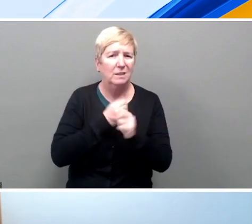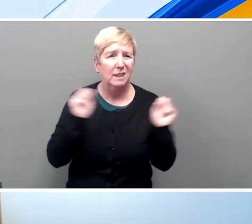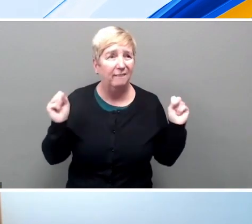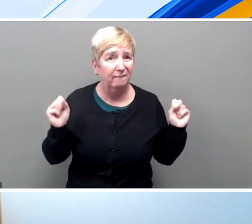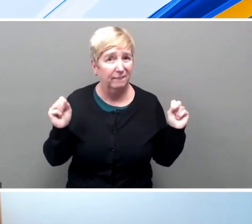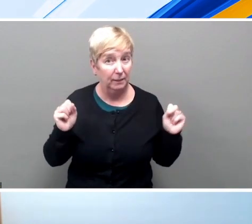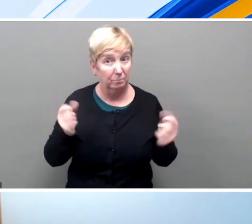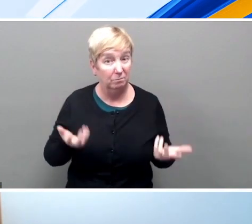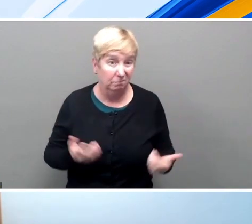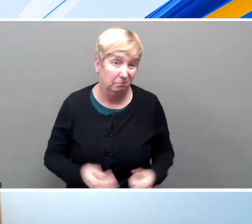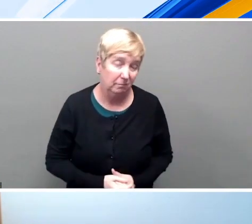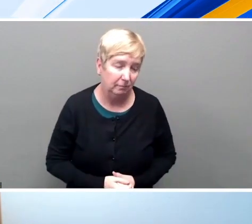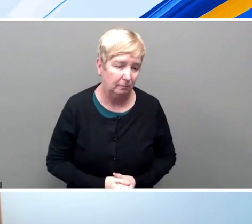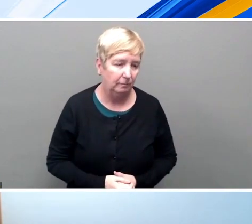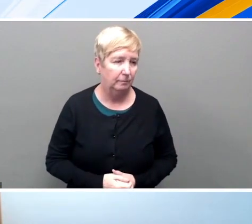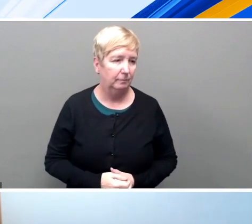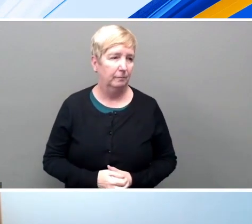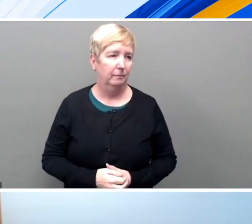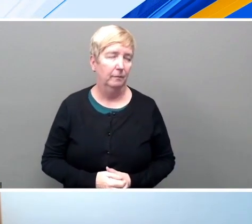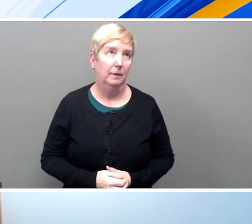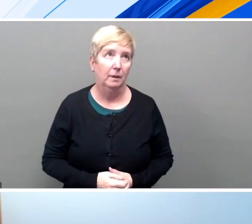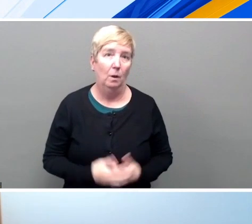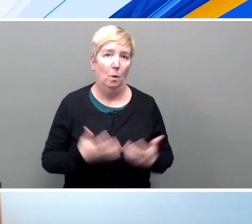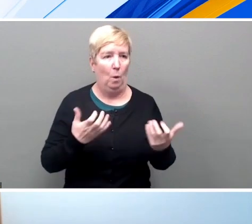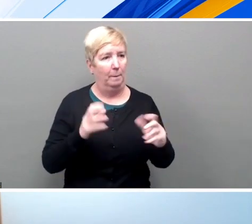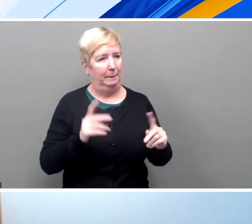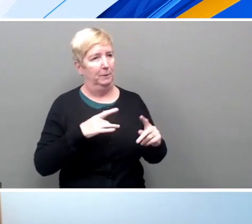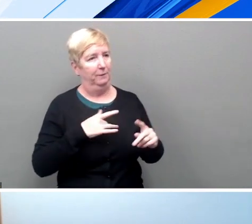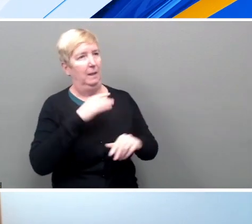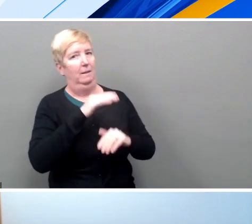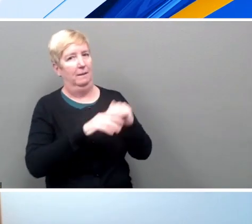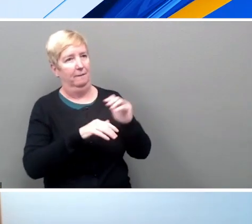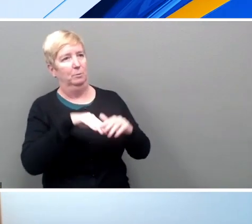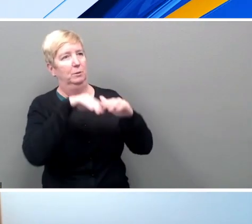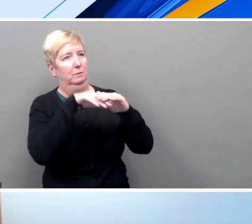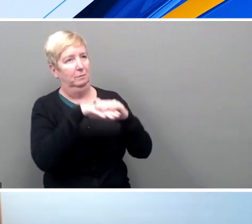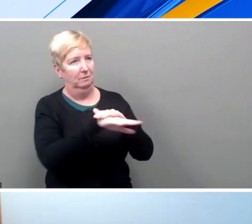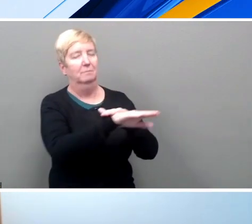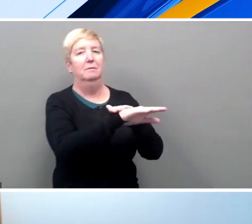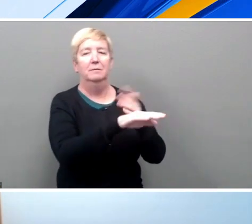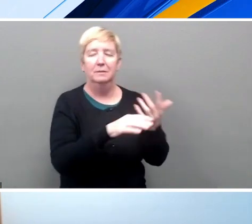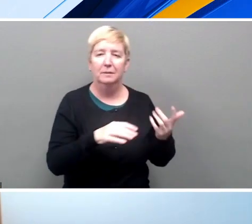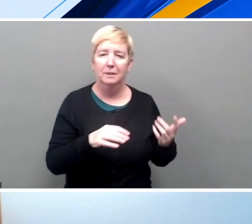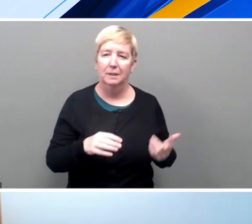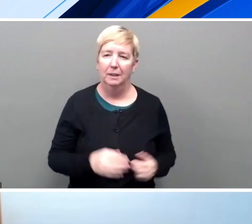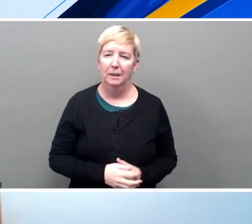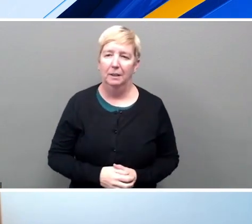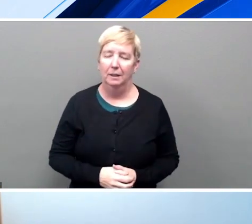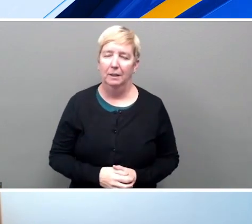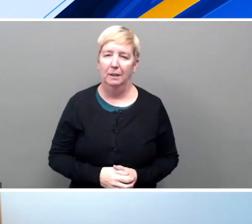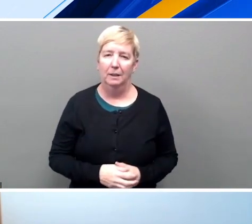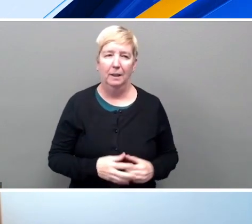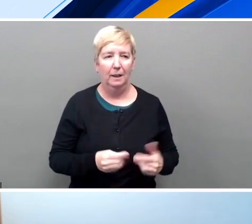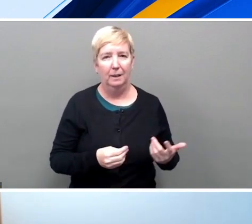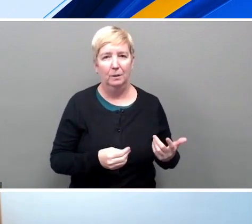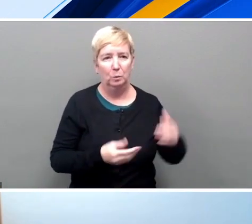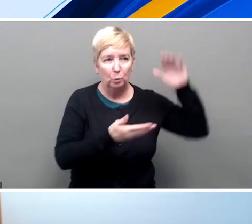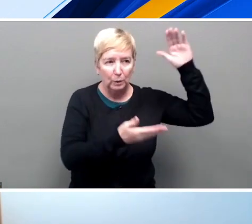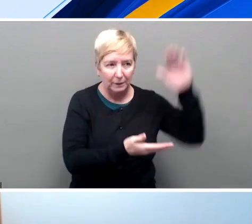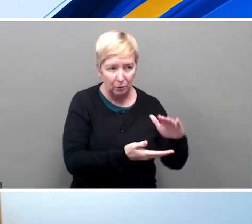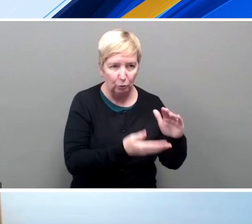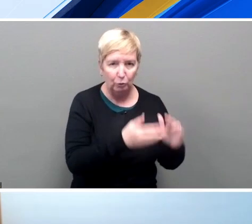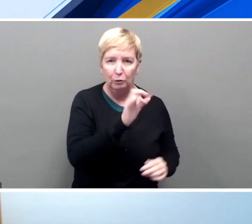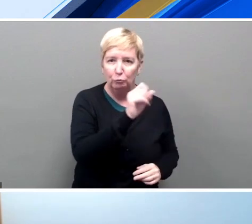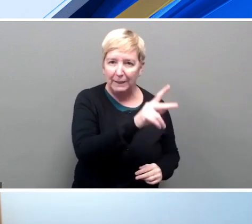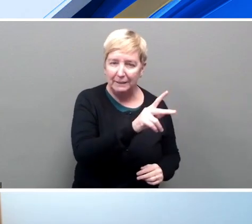people, so that they feel more comfortable coming in, and we really do reduce the risk of